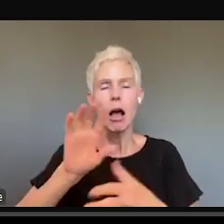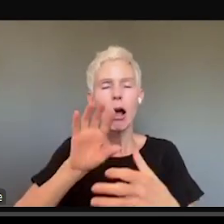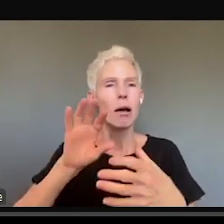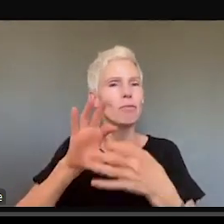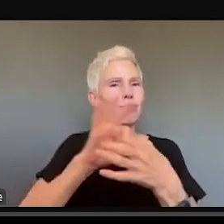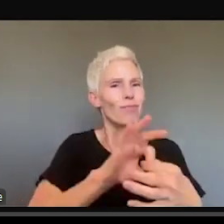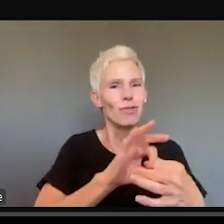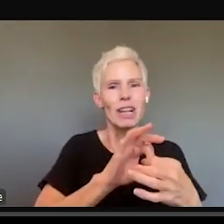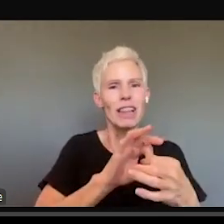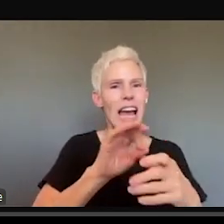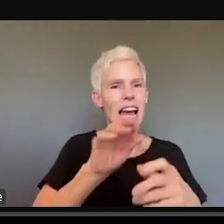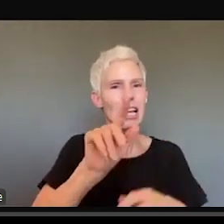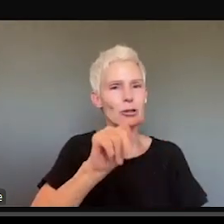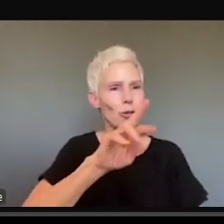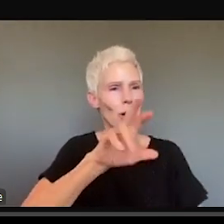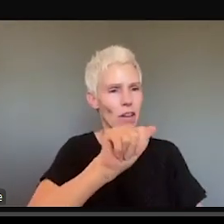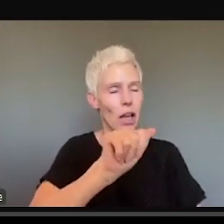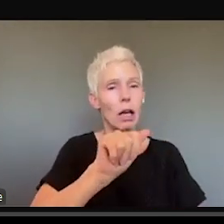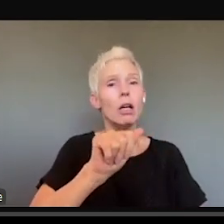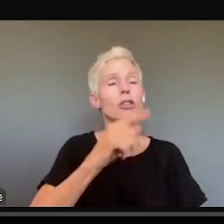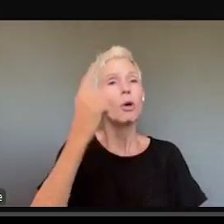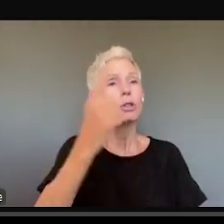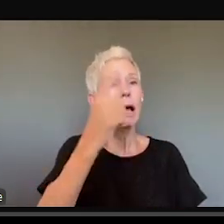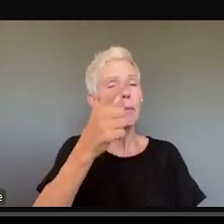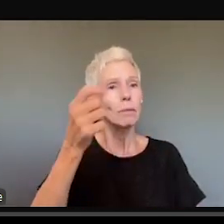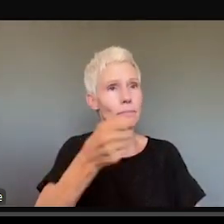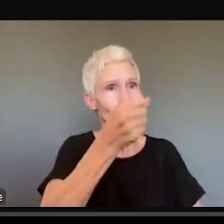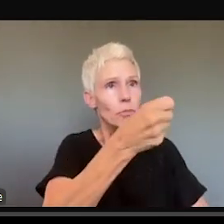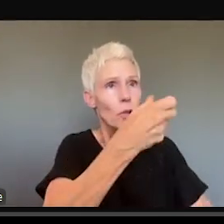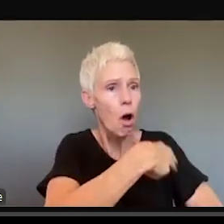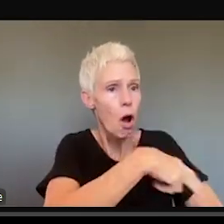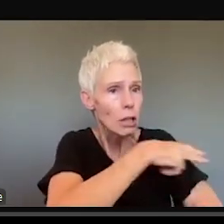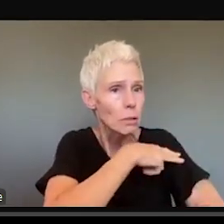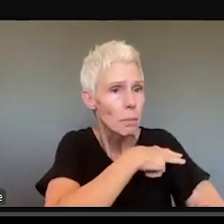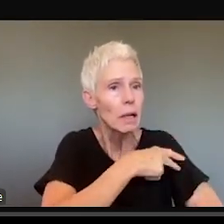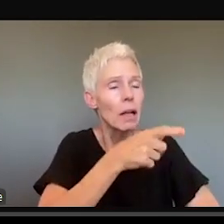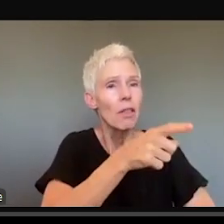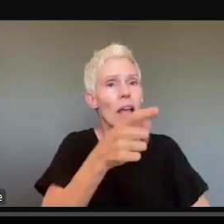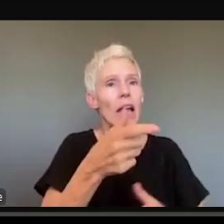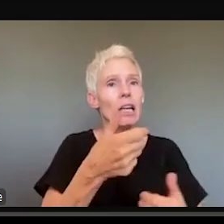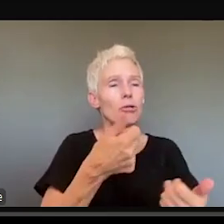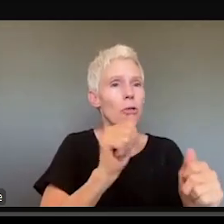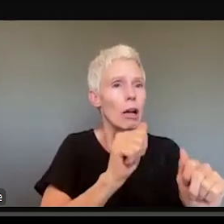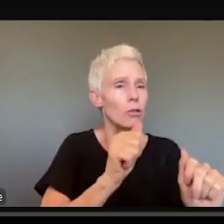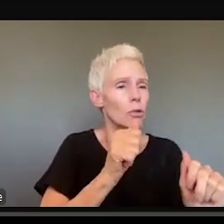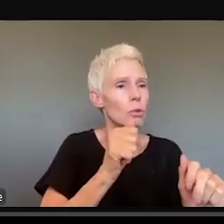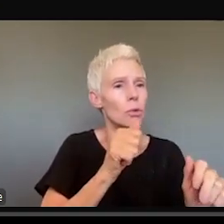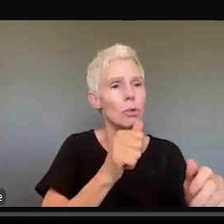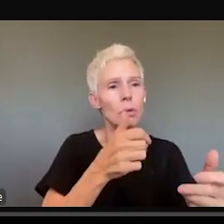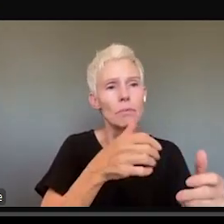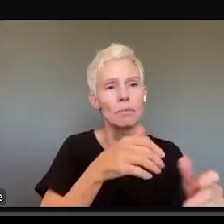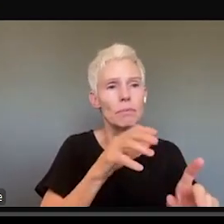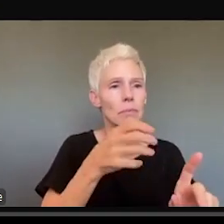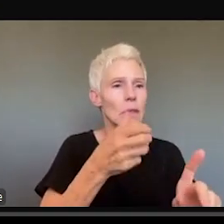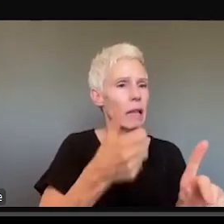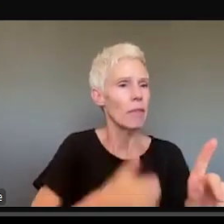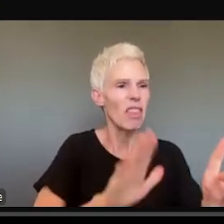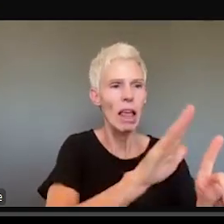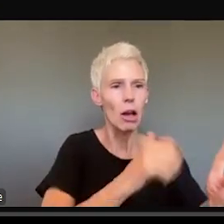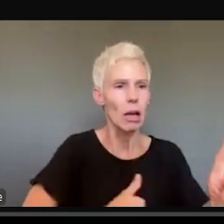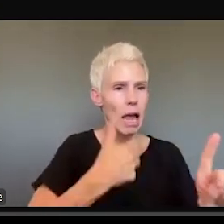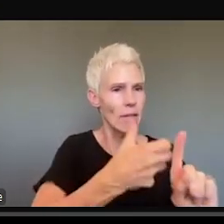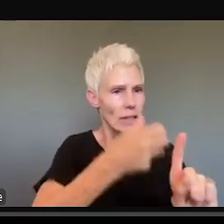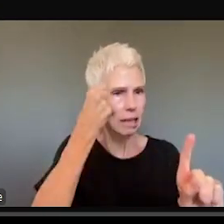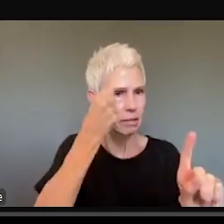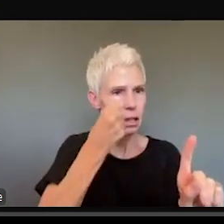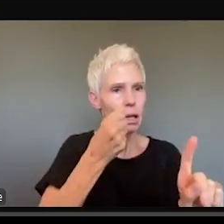following someone who has been admitted to the hospital following a suicide attempt or suicidality and hospitalization, they're offered a free service for 4